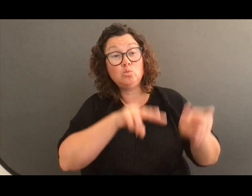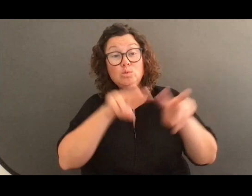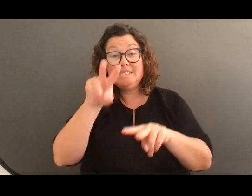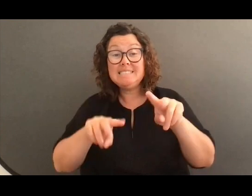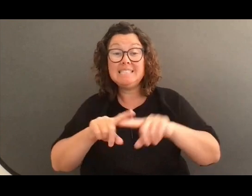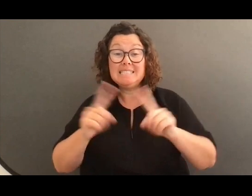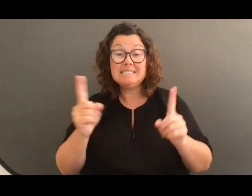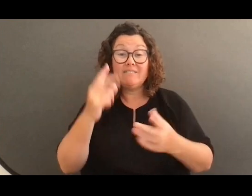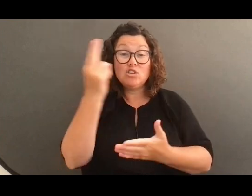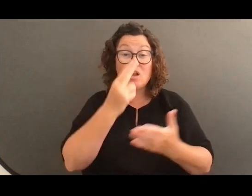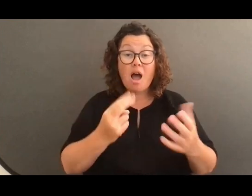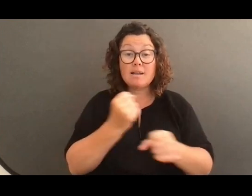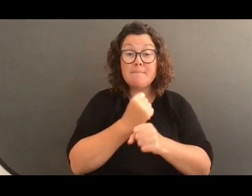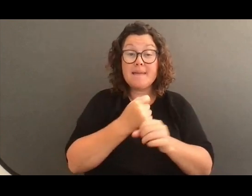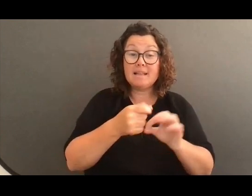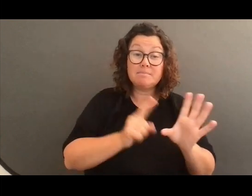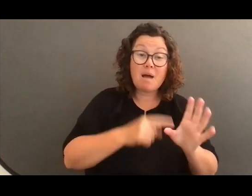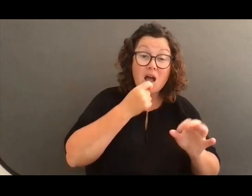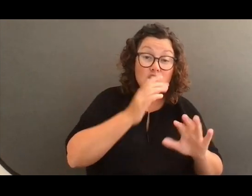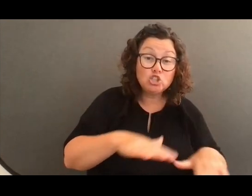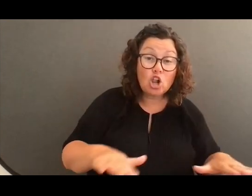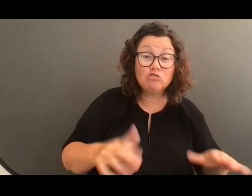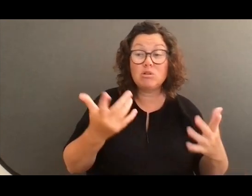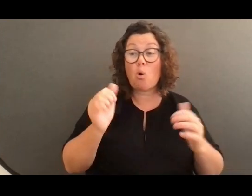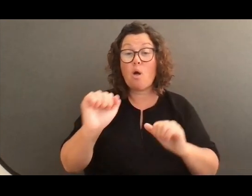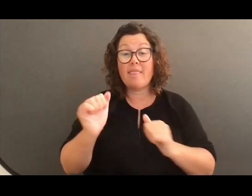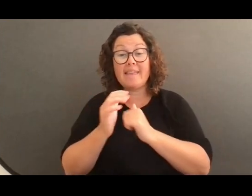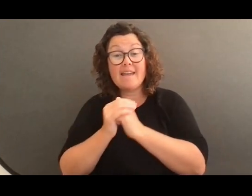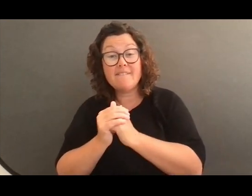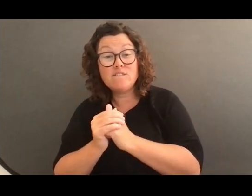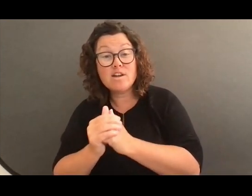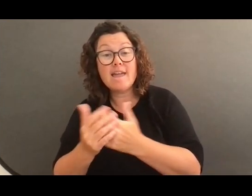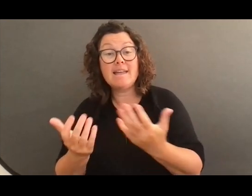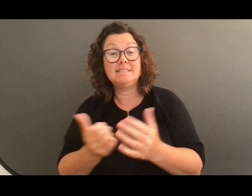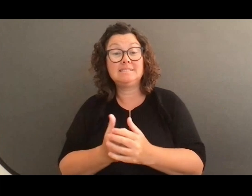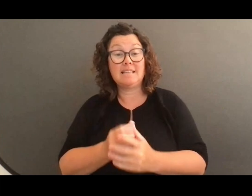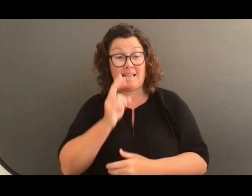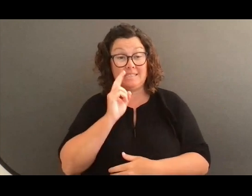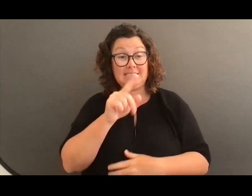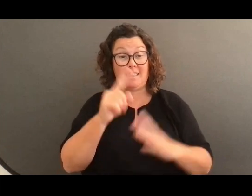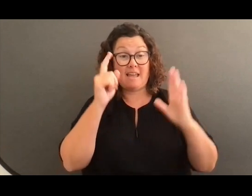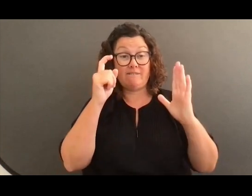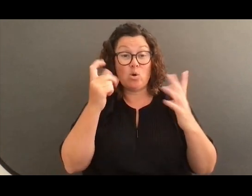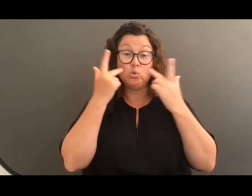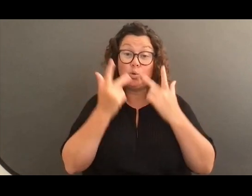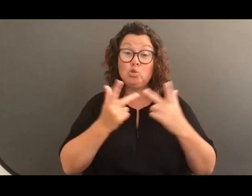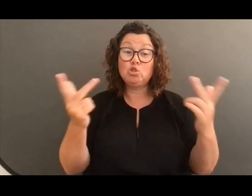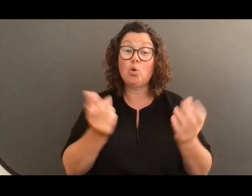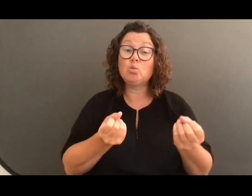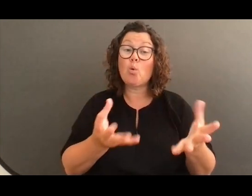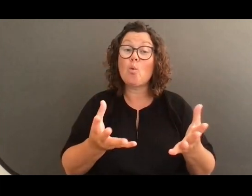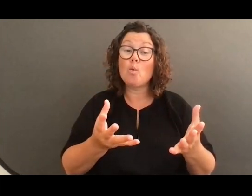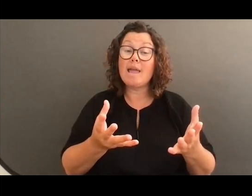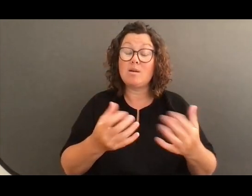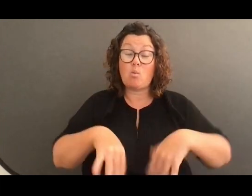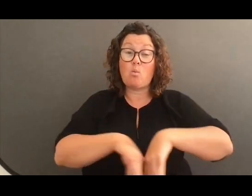or by themselves as members of the community. And you can see this photo really captures the spirit of Waste to Art. We've got a little kid there all the way through to older